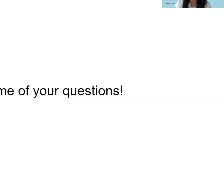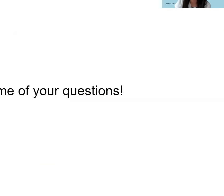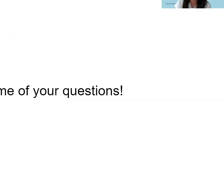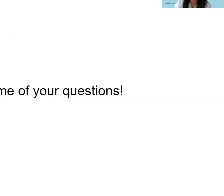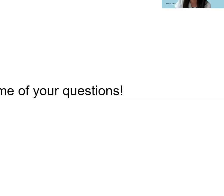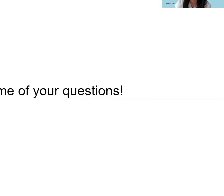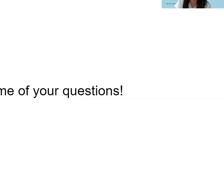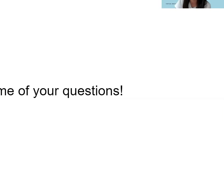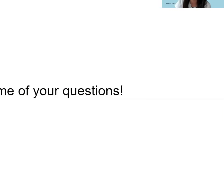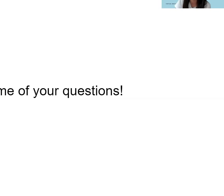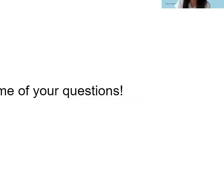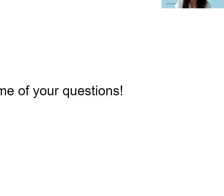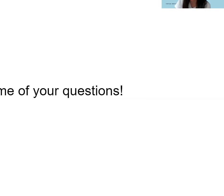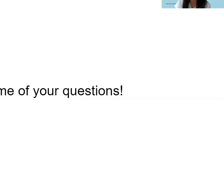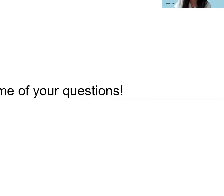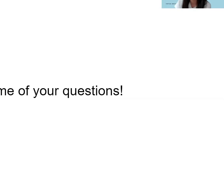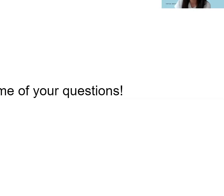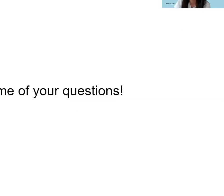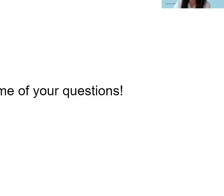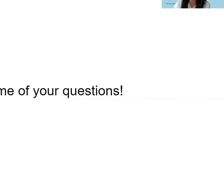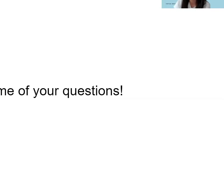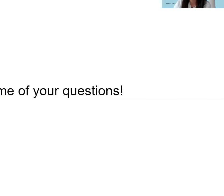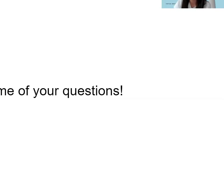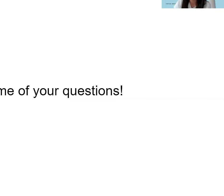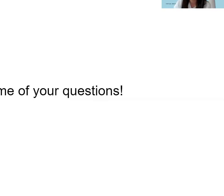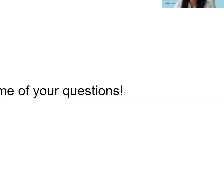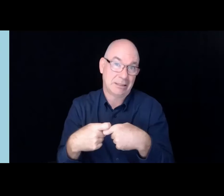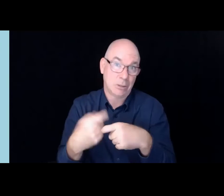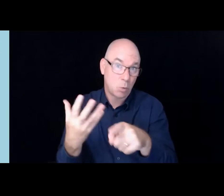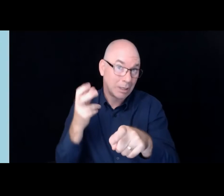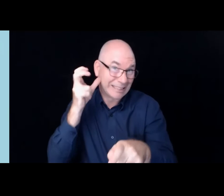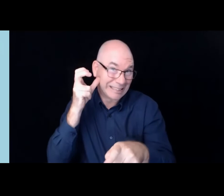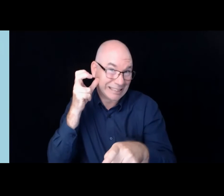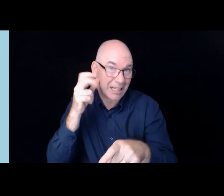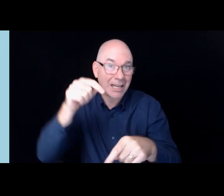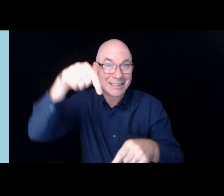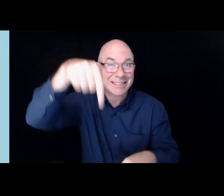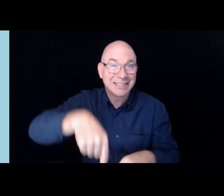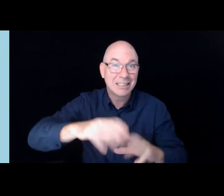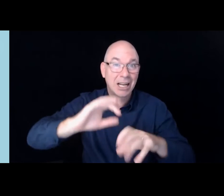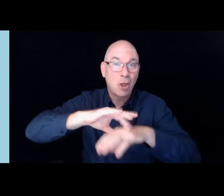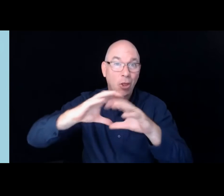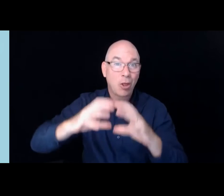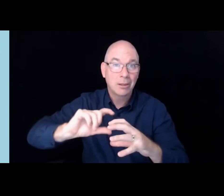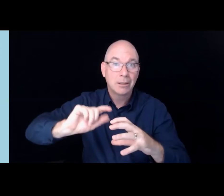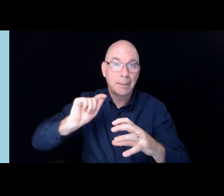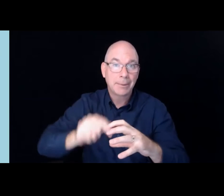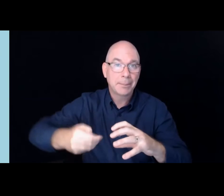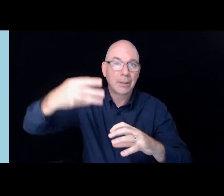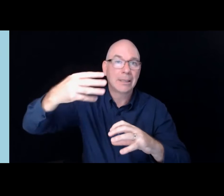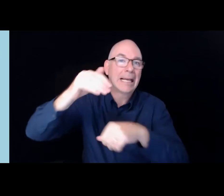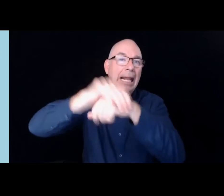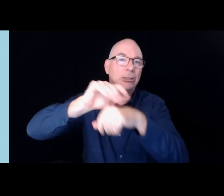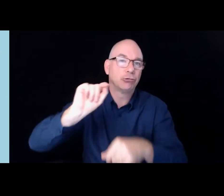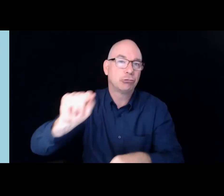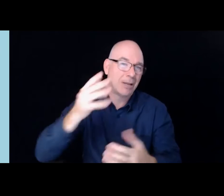will be answering her questions in Spanish, so please make sure to switch to the English channel for the interpretation.